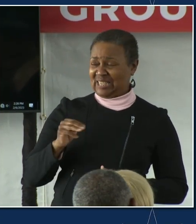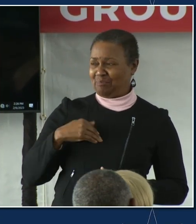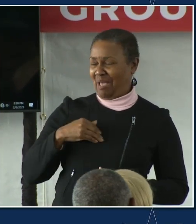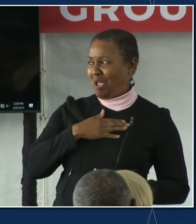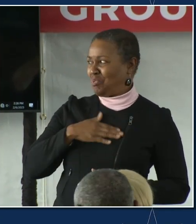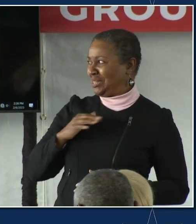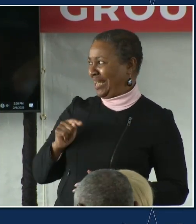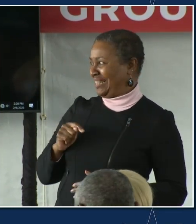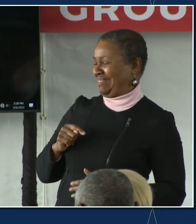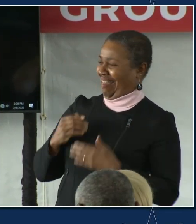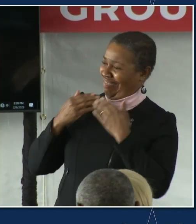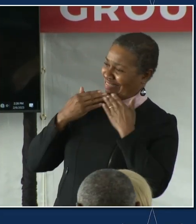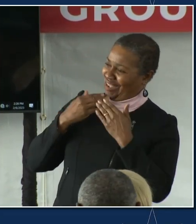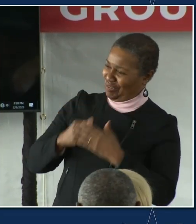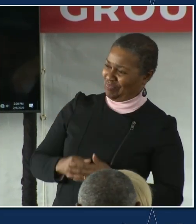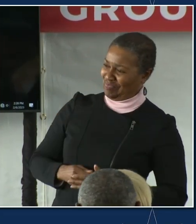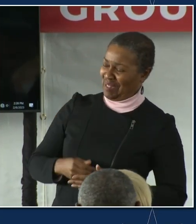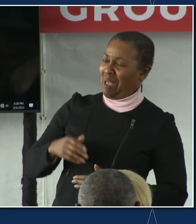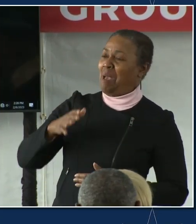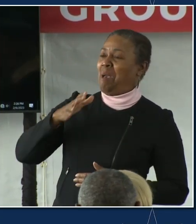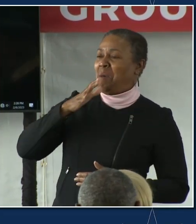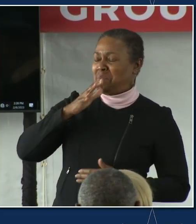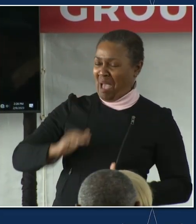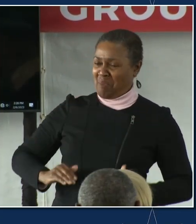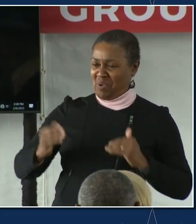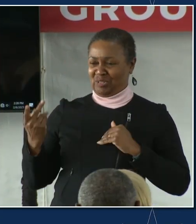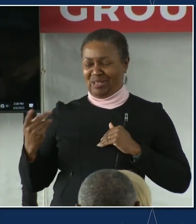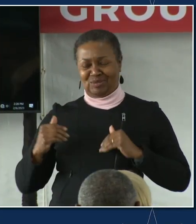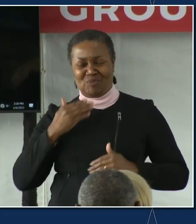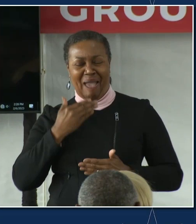it. Mom raised us well.